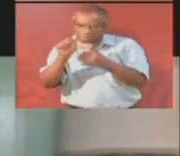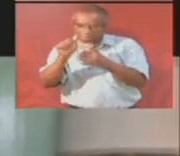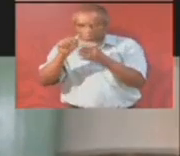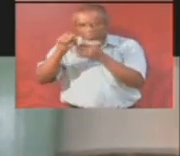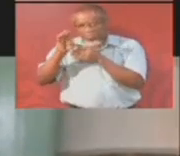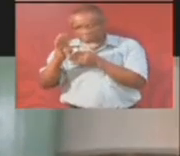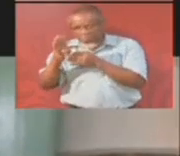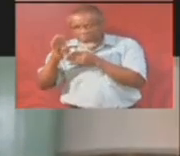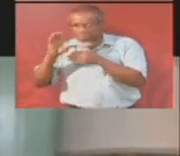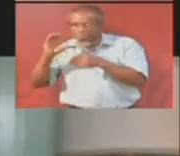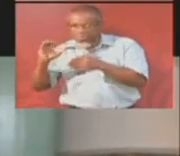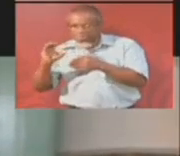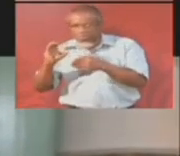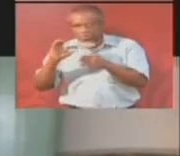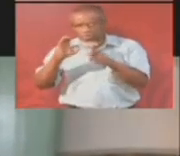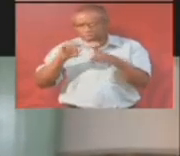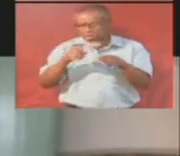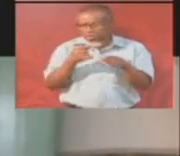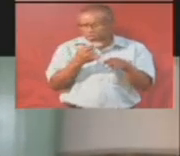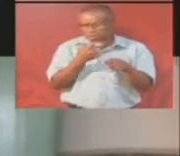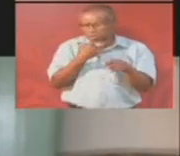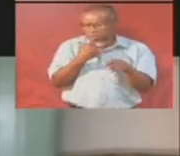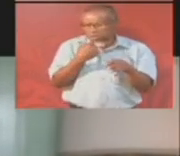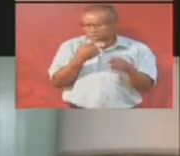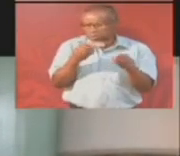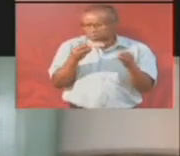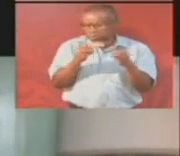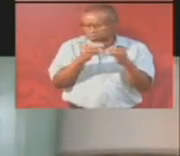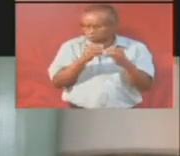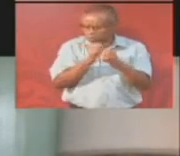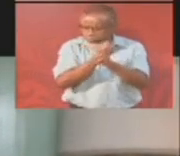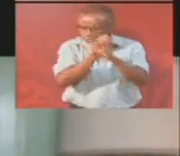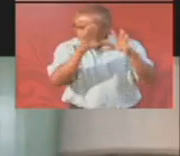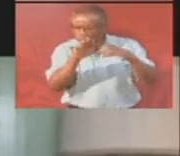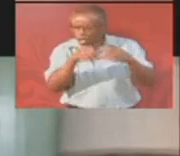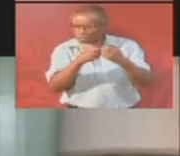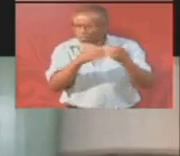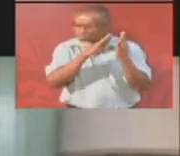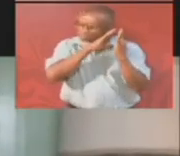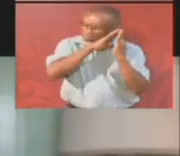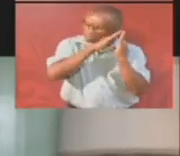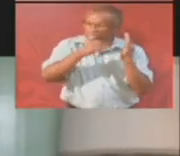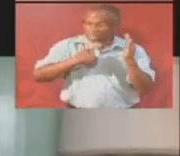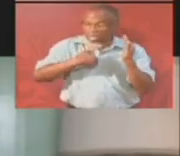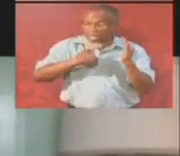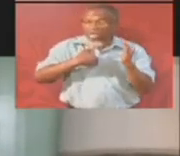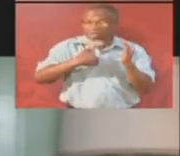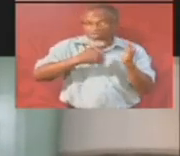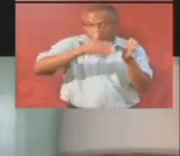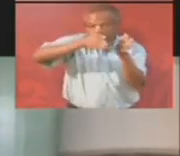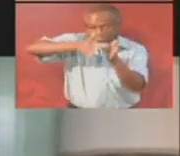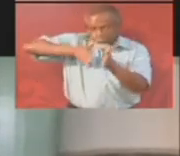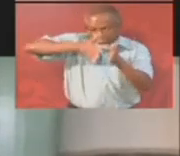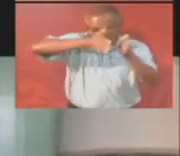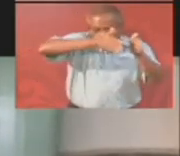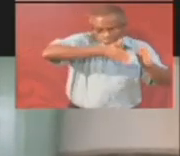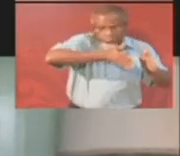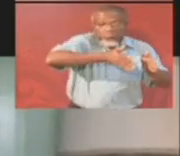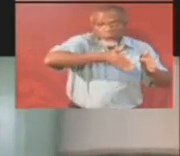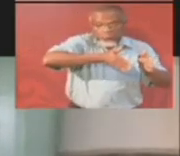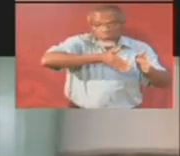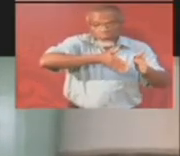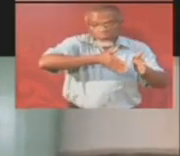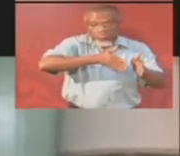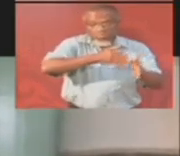more detailed breakdown of how many bed spaces we have within the parallel healthcare system at this